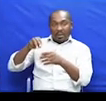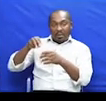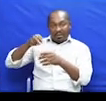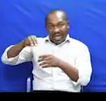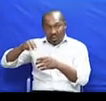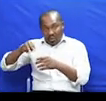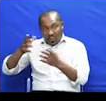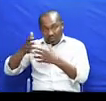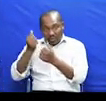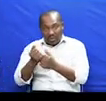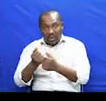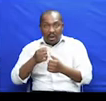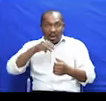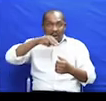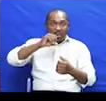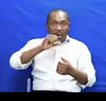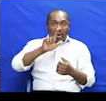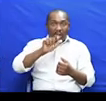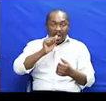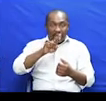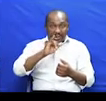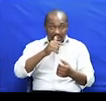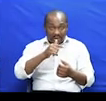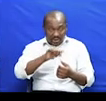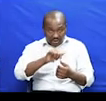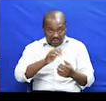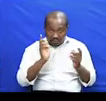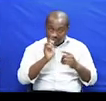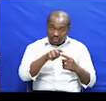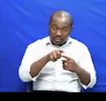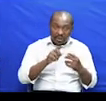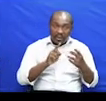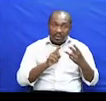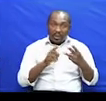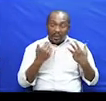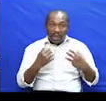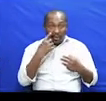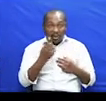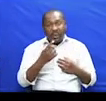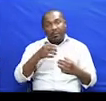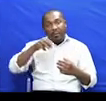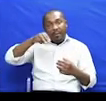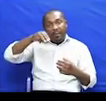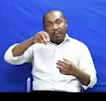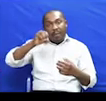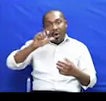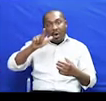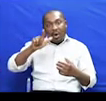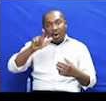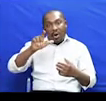we looking? We are looking for the molar mass of metal carbonate. How